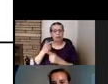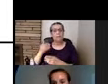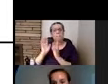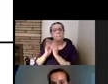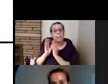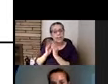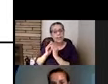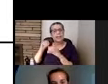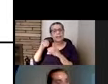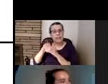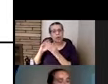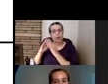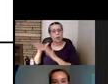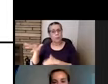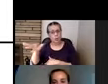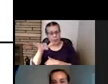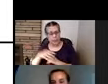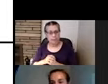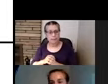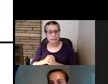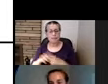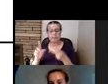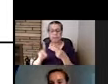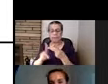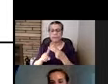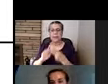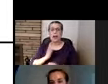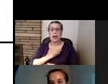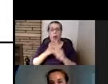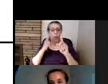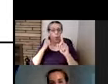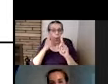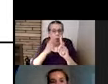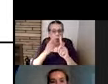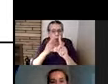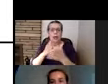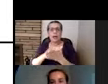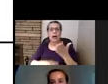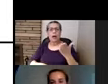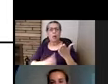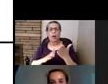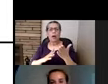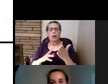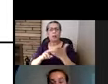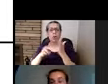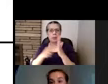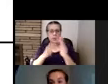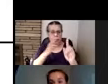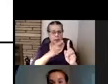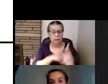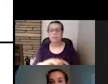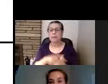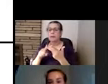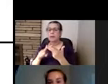members and municipalities. Next, we identified our goal and guiding principles. We then decided on a